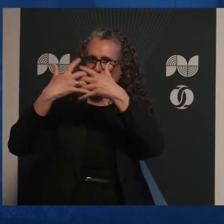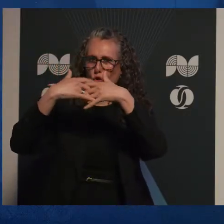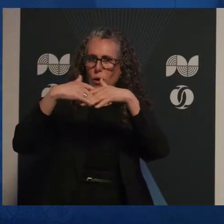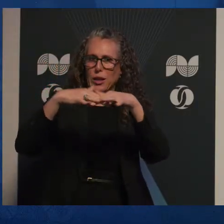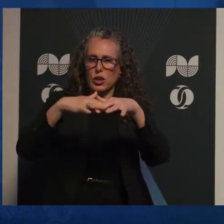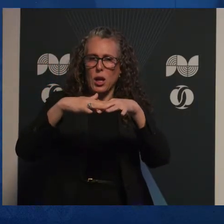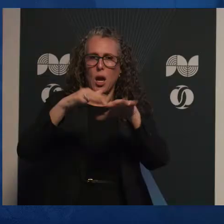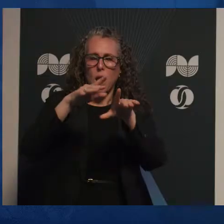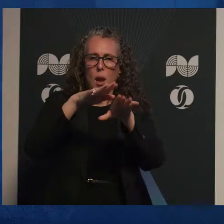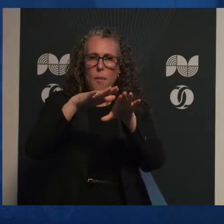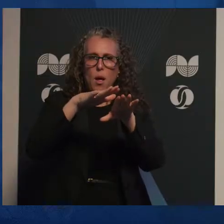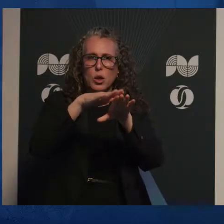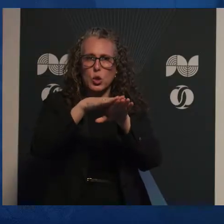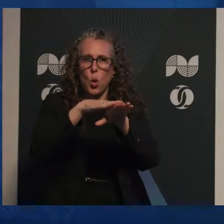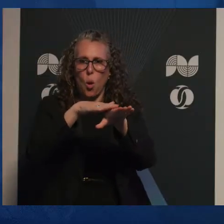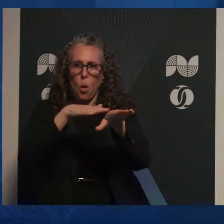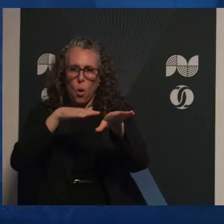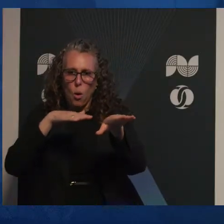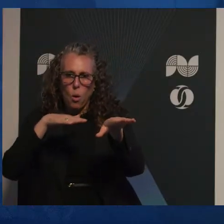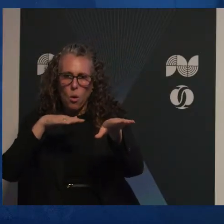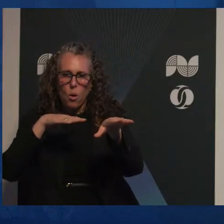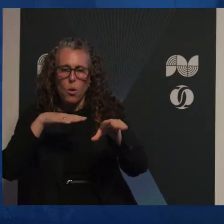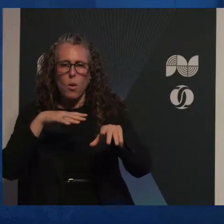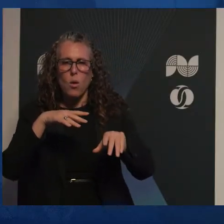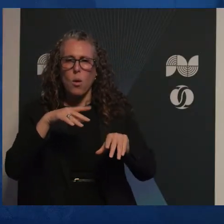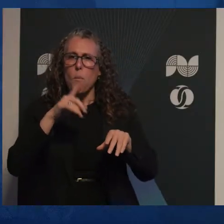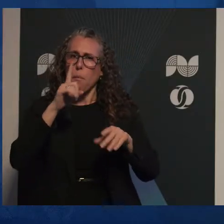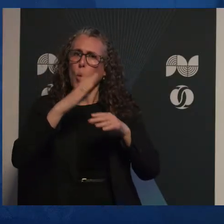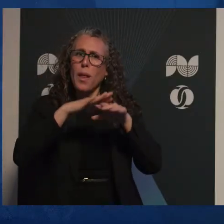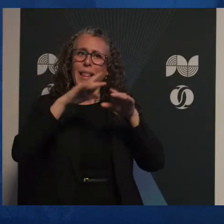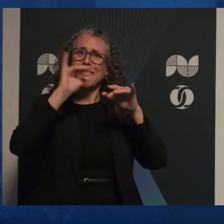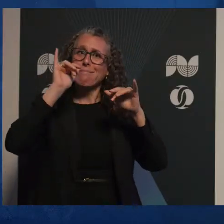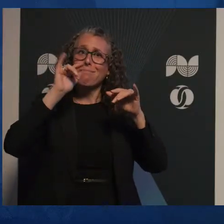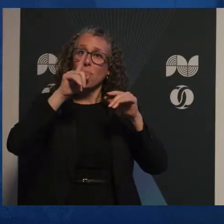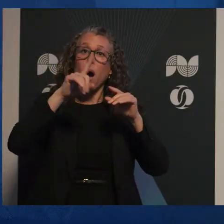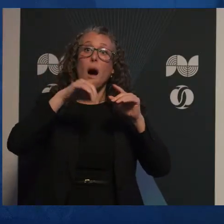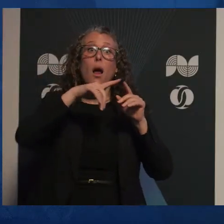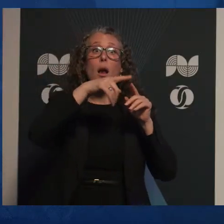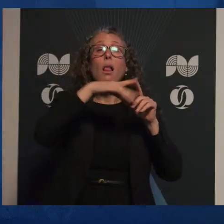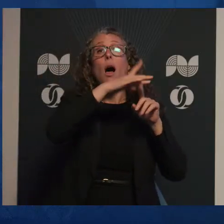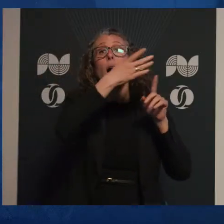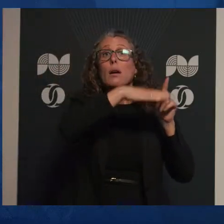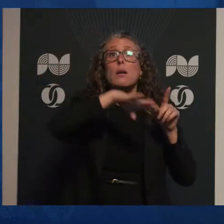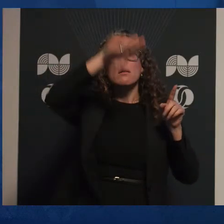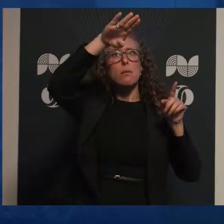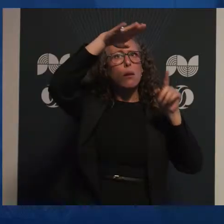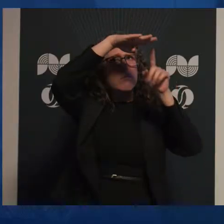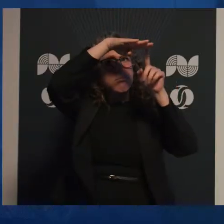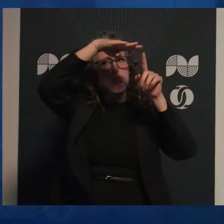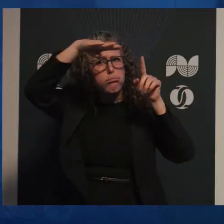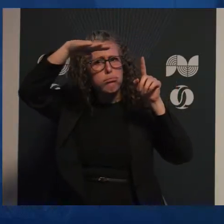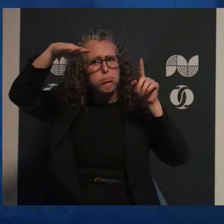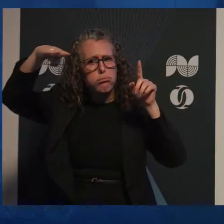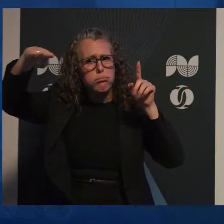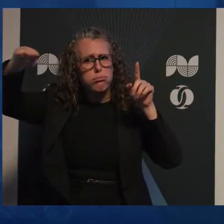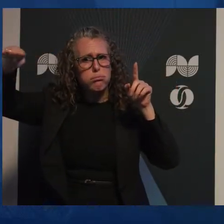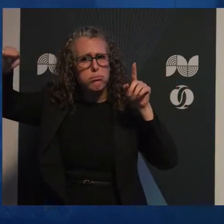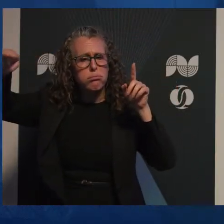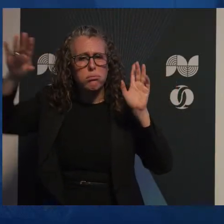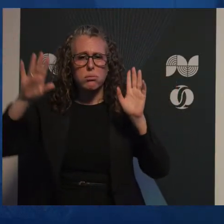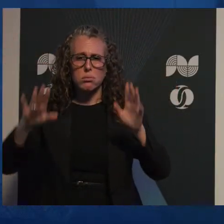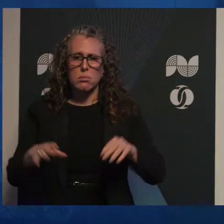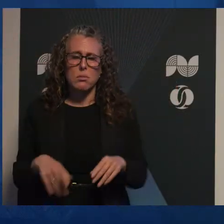trade integration, but it's stabilised at a relatively high level. And I think it's before we all get too too pessimistic about the kind of world